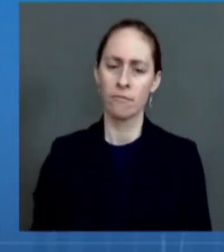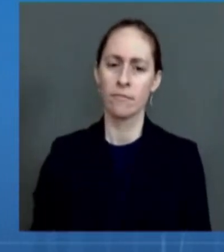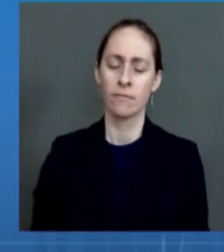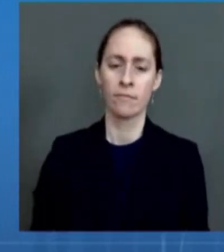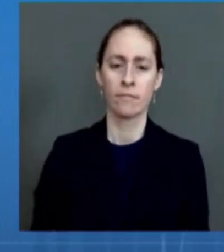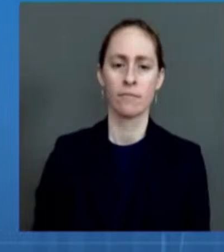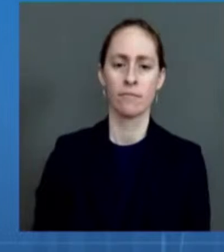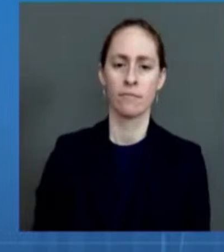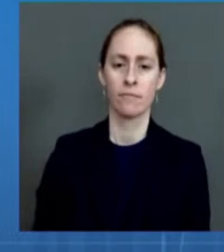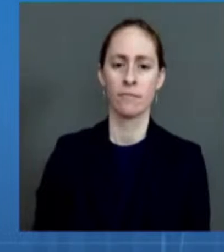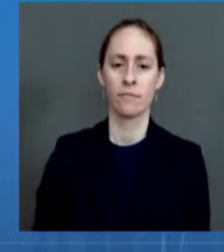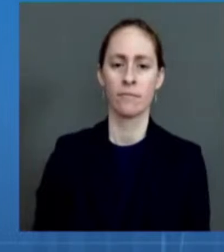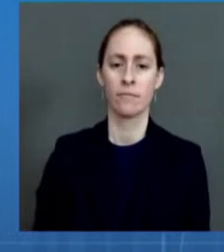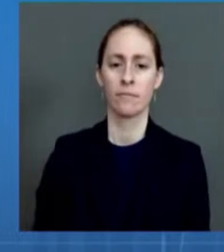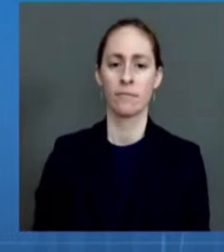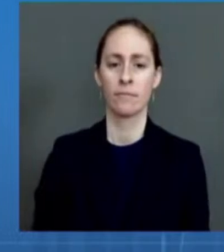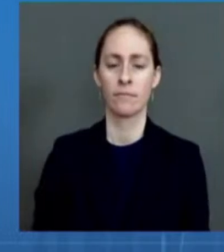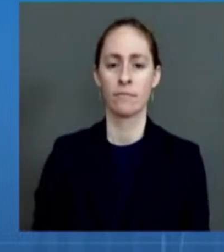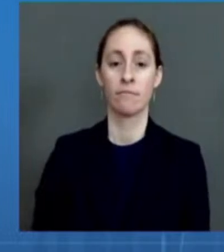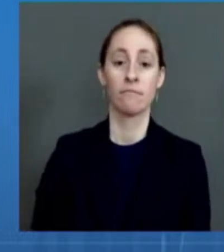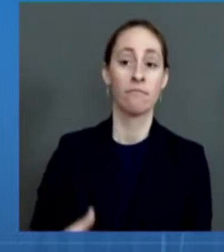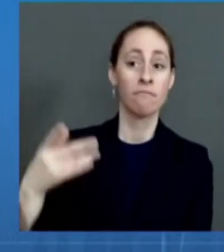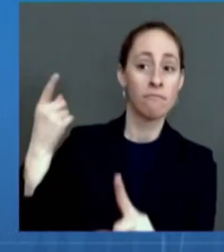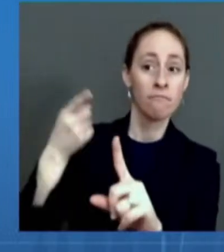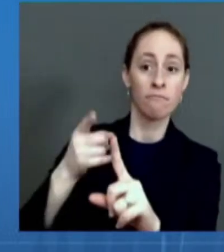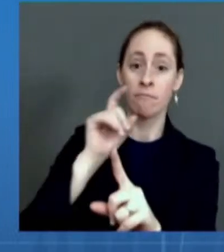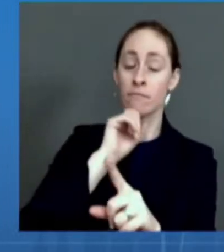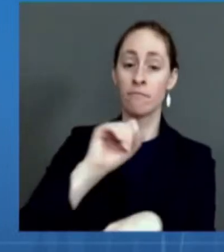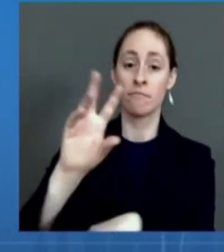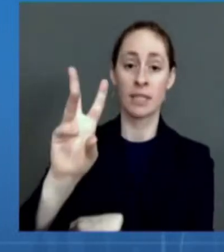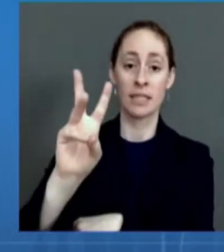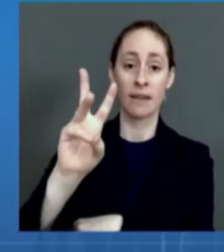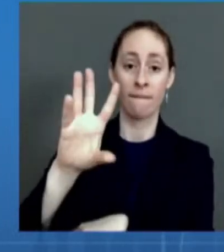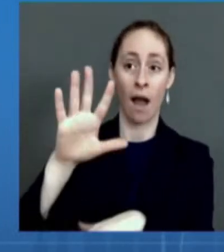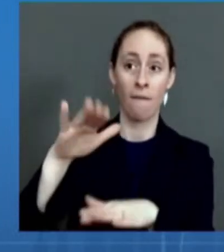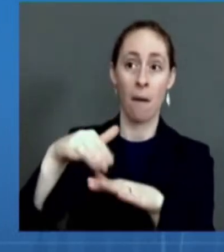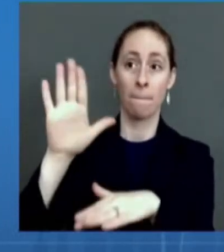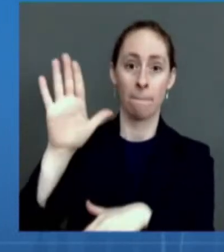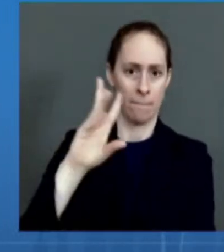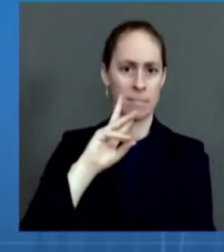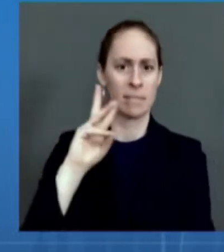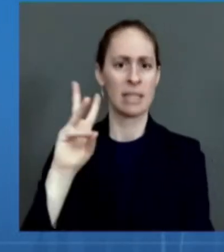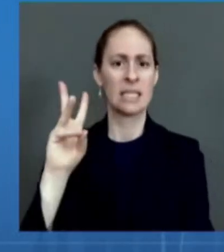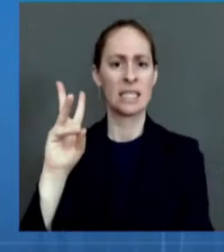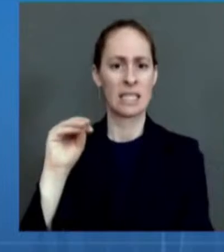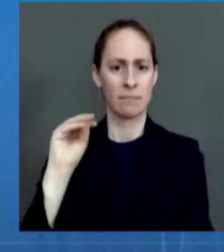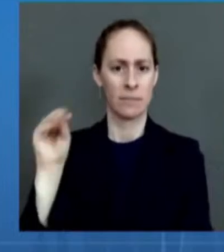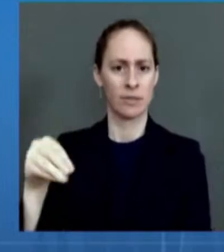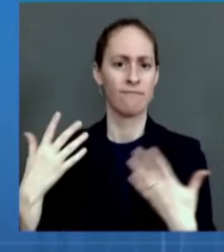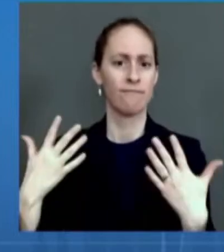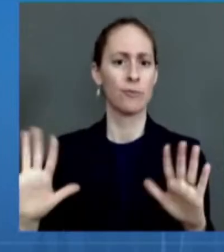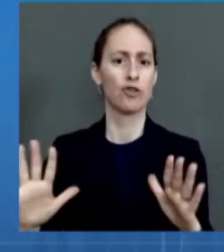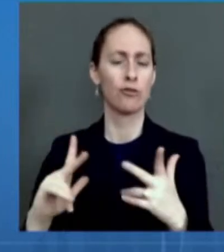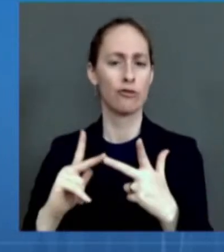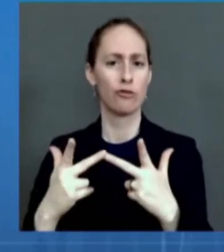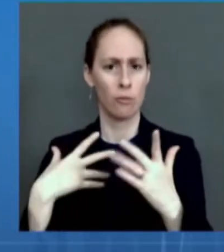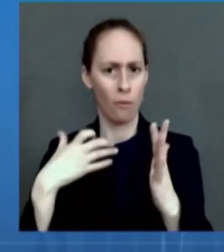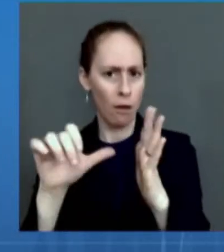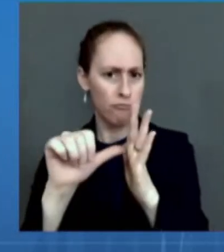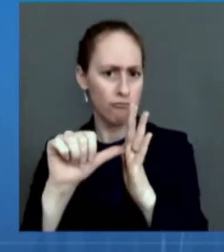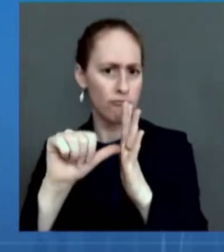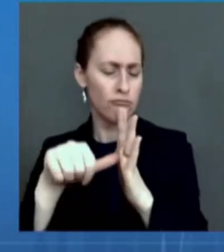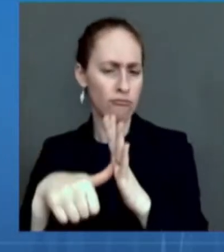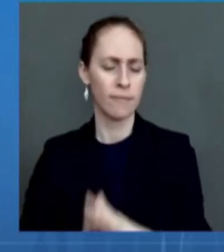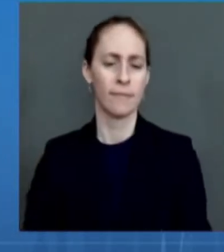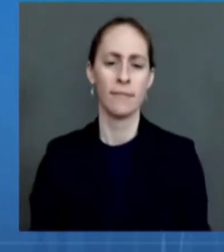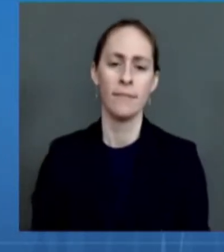important because they are the most vulnerable. We are boosting about 1 million people a day. So booster shots are running at 1 million